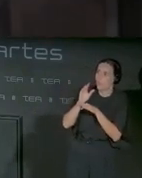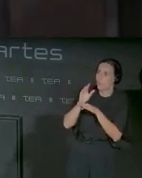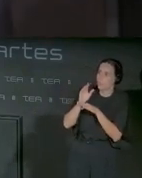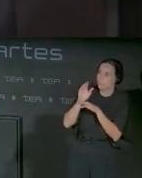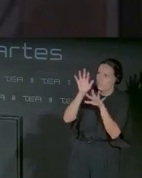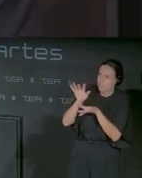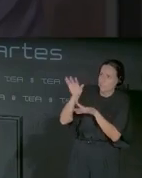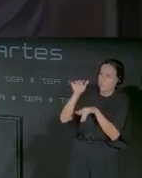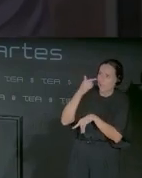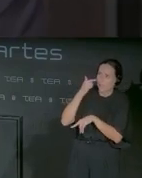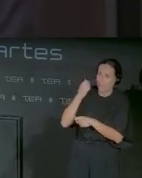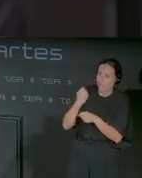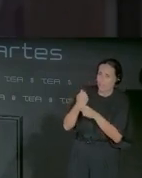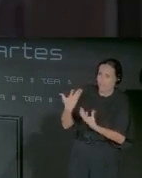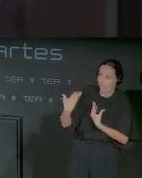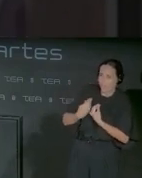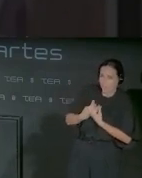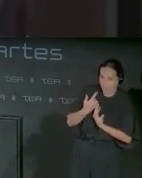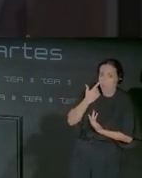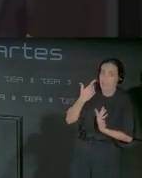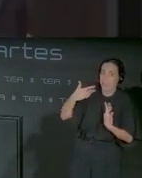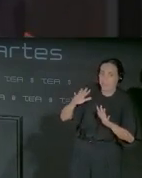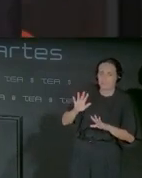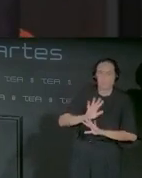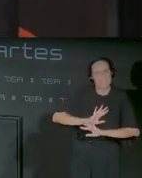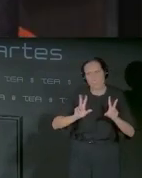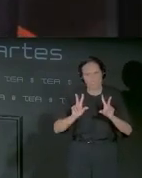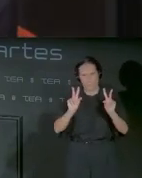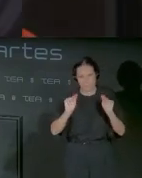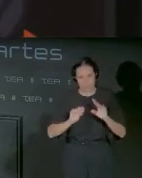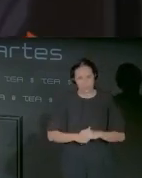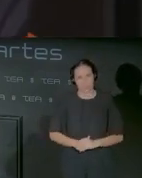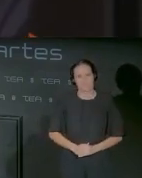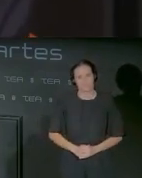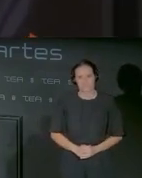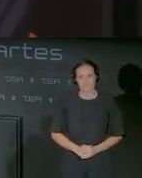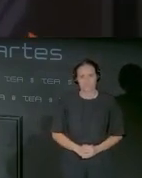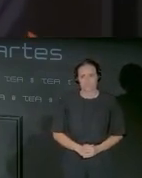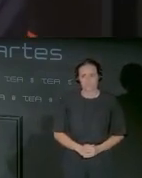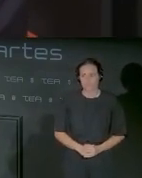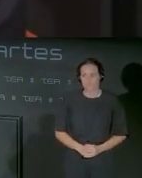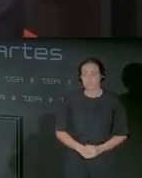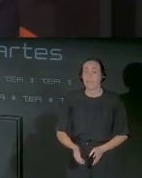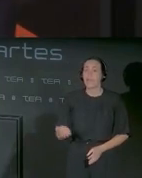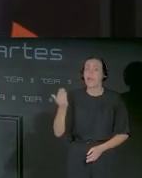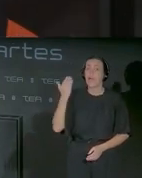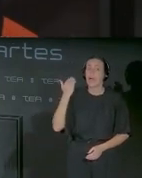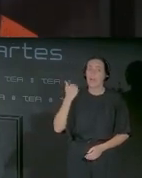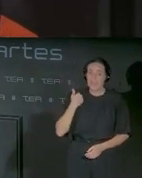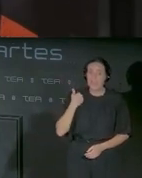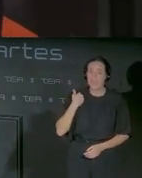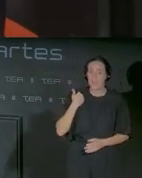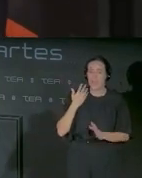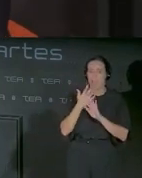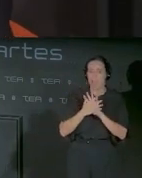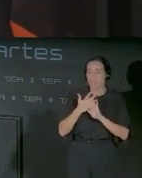I finish now, sorry about that. We talked yesterday about co-production. That is something that is actually